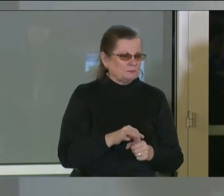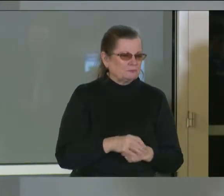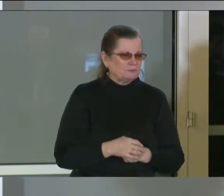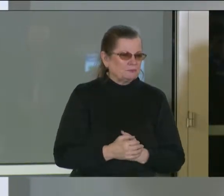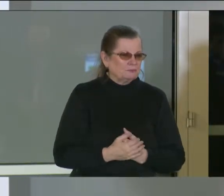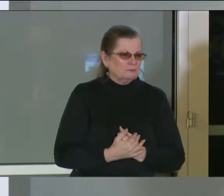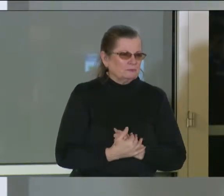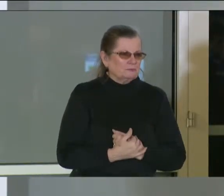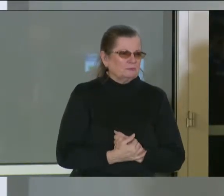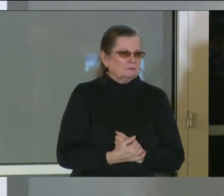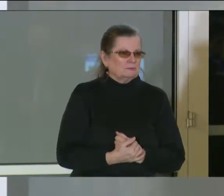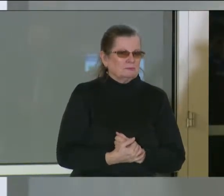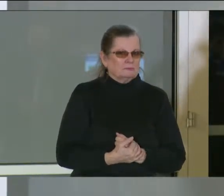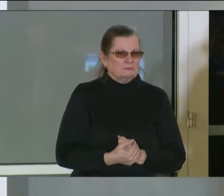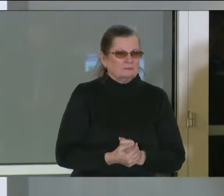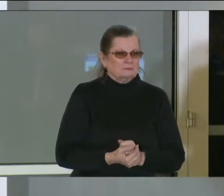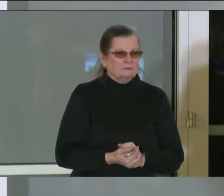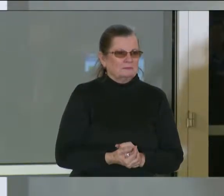there we go.